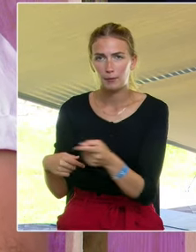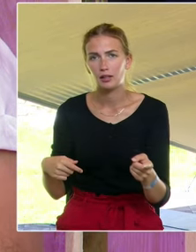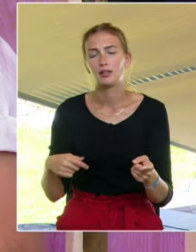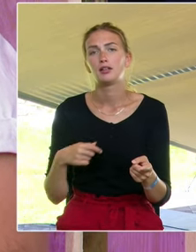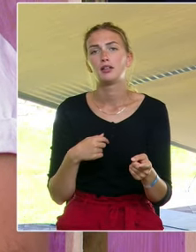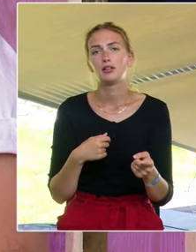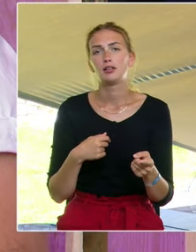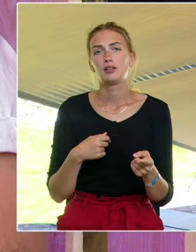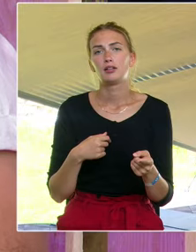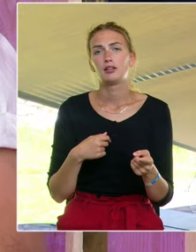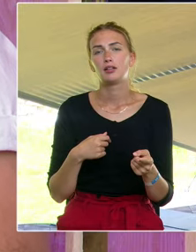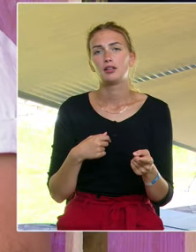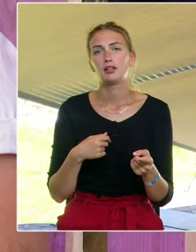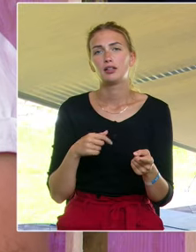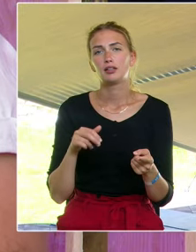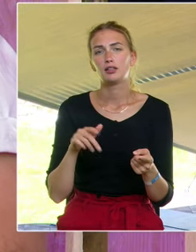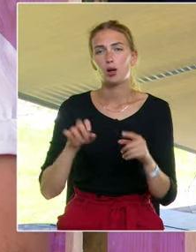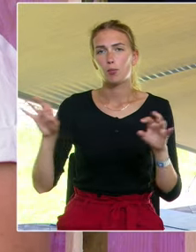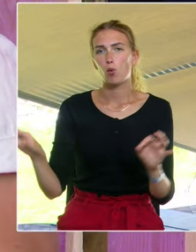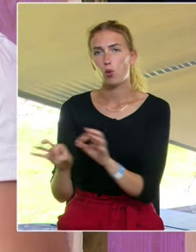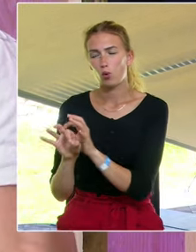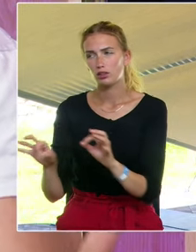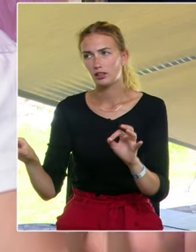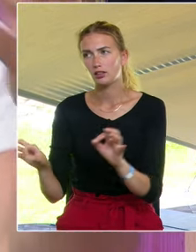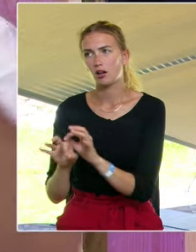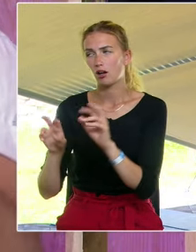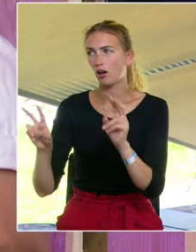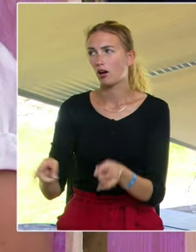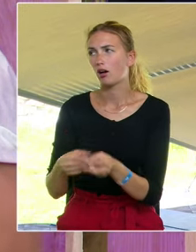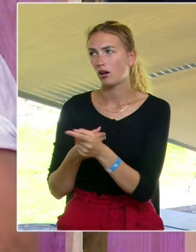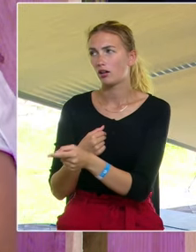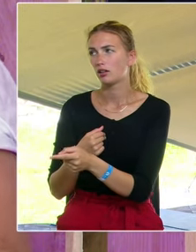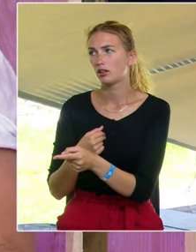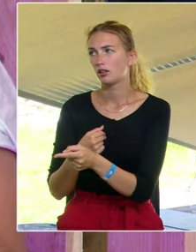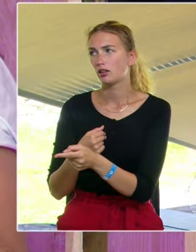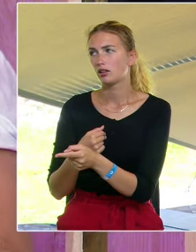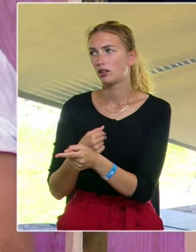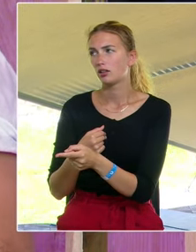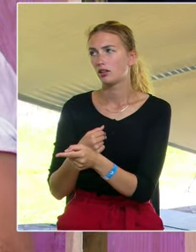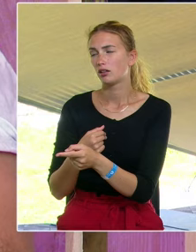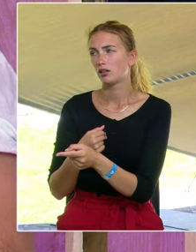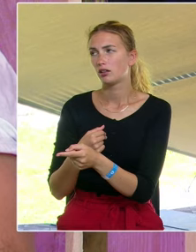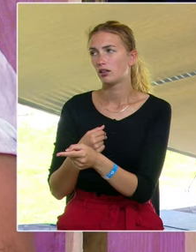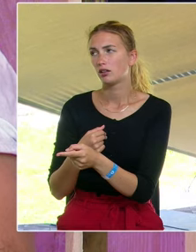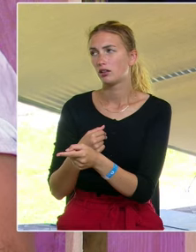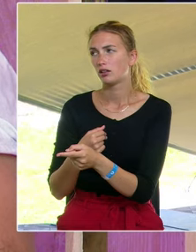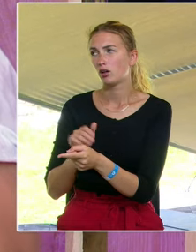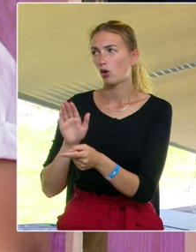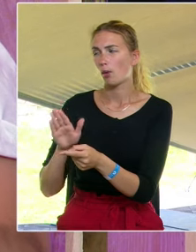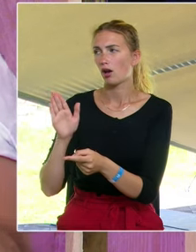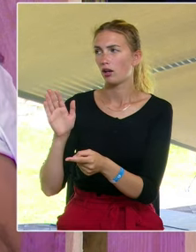And we saw that the same thing in music, where they managed to get a hold of